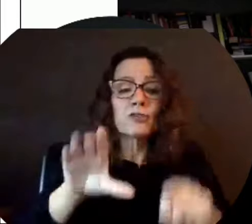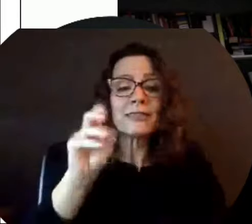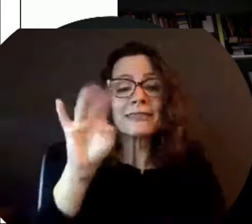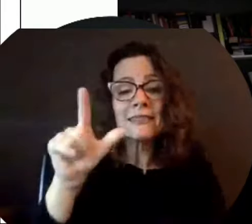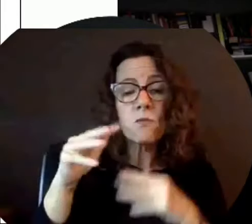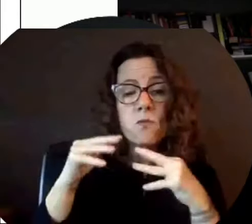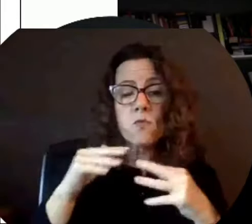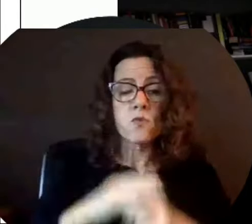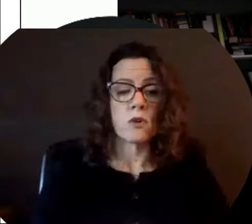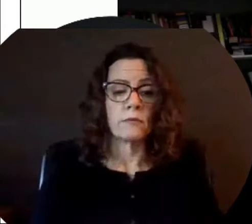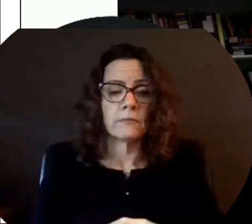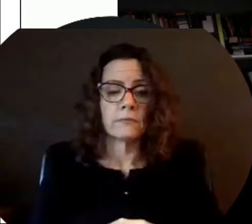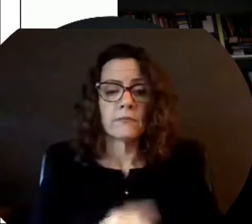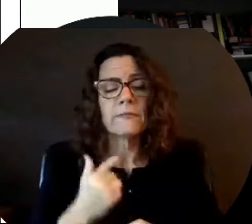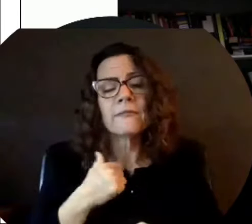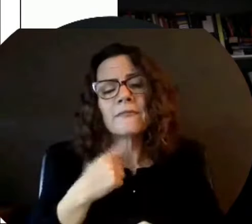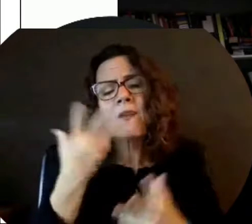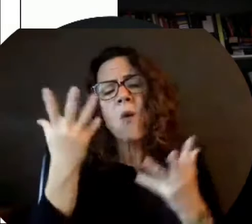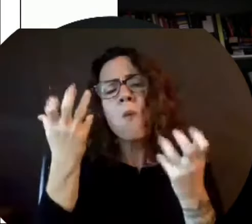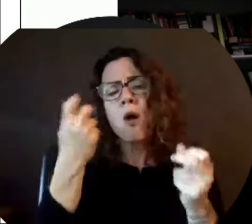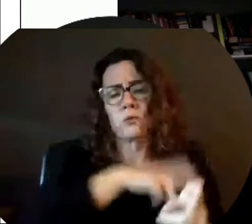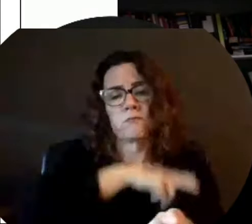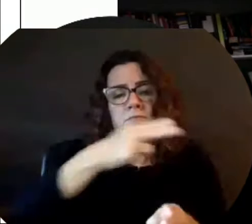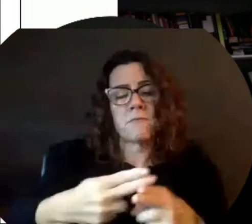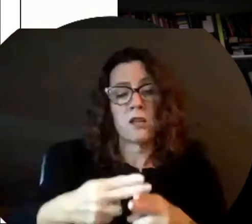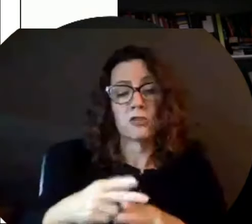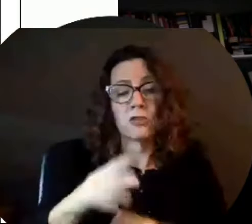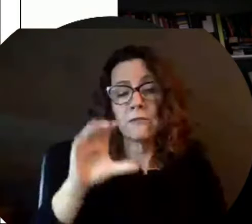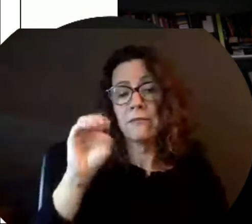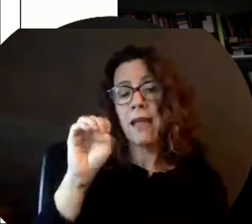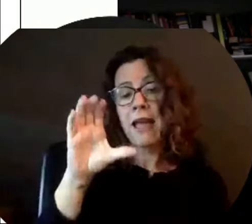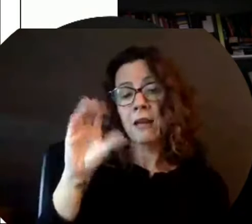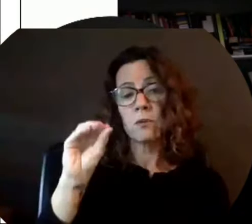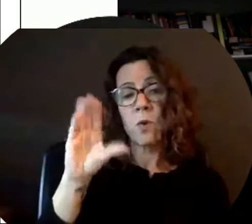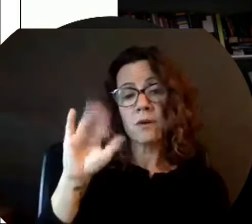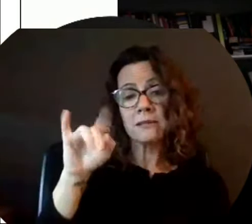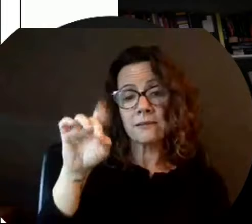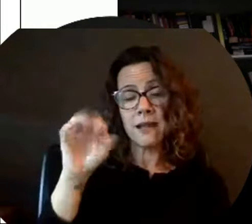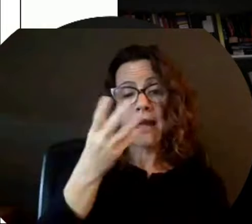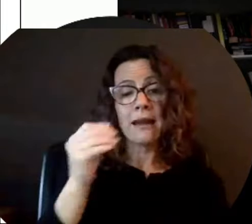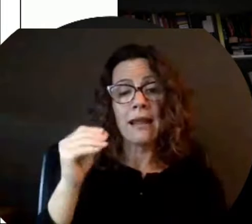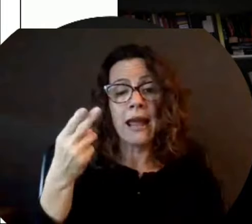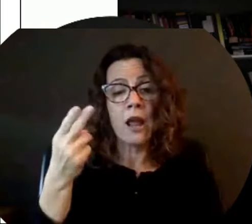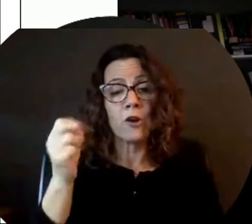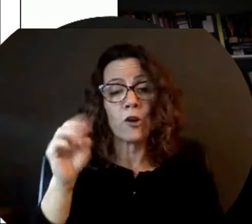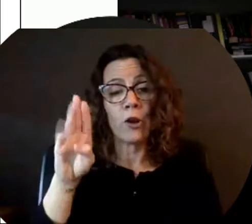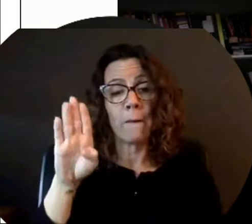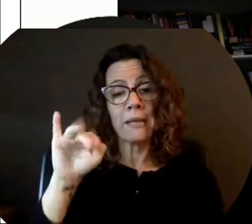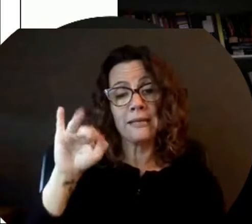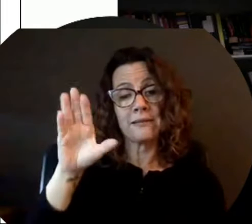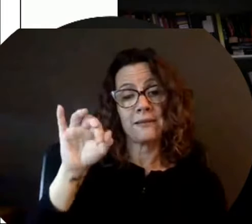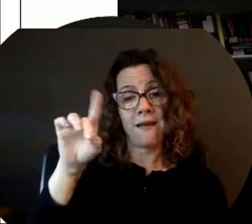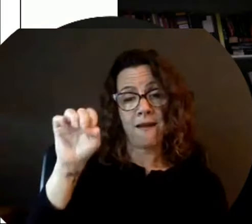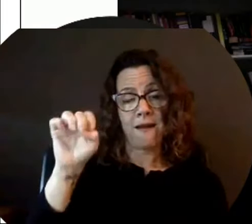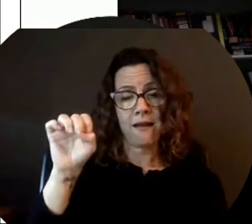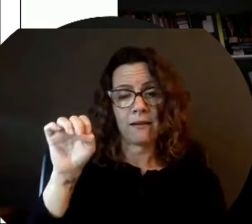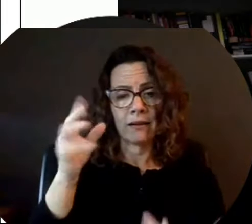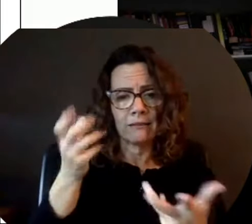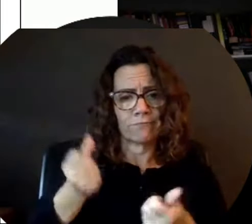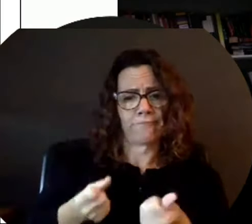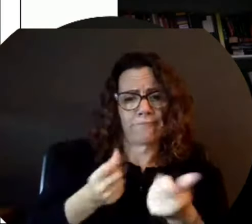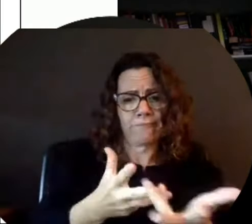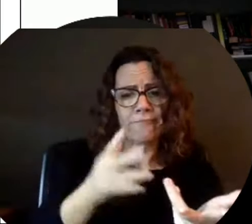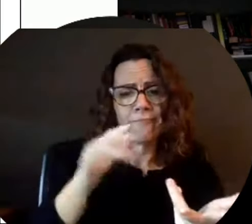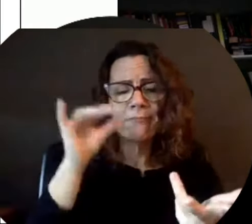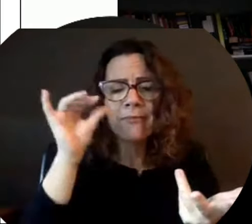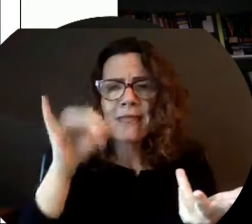animalization and the kind of marking of animality. I think that ecocide and herbicide, that's